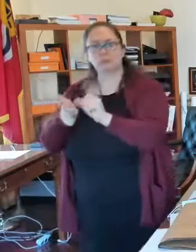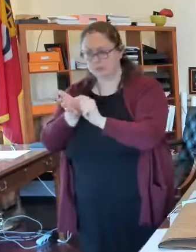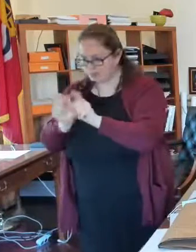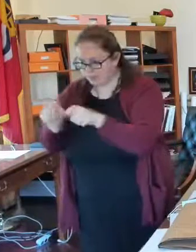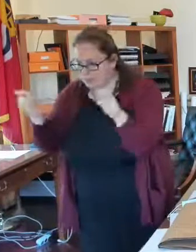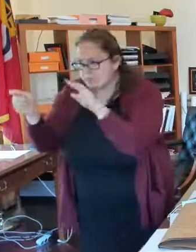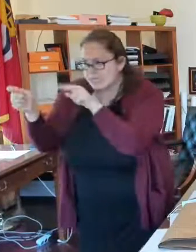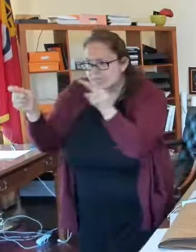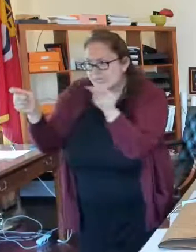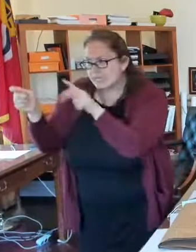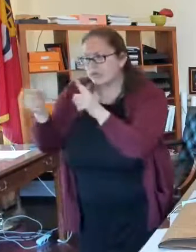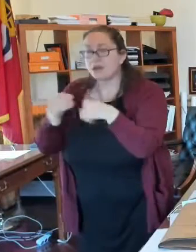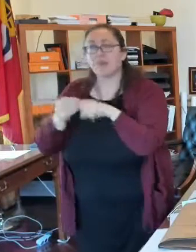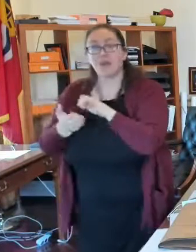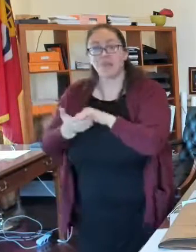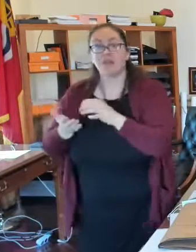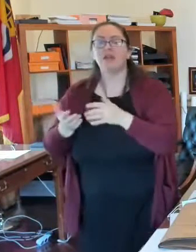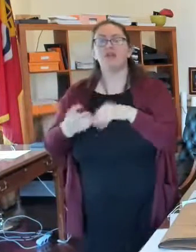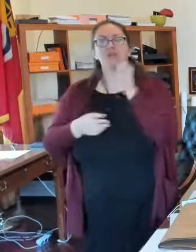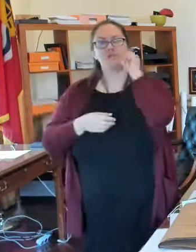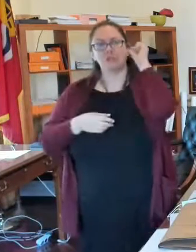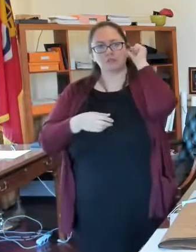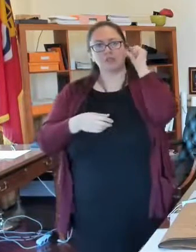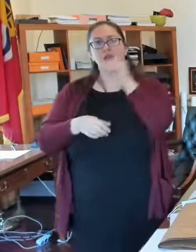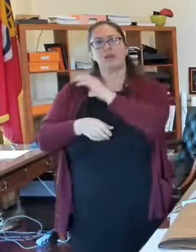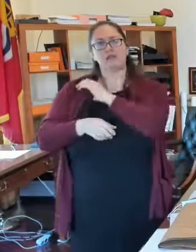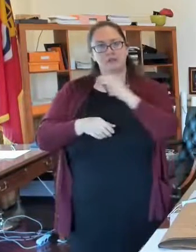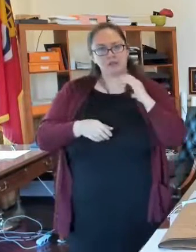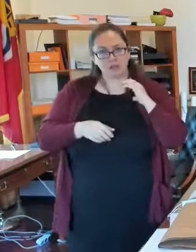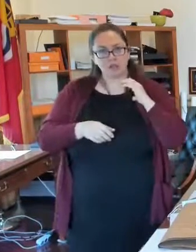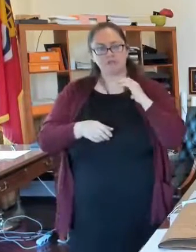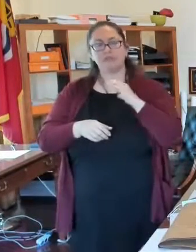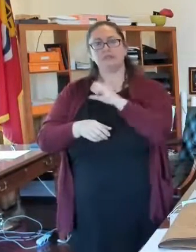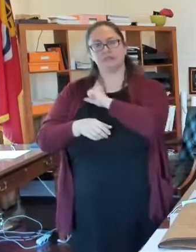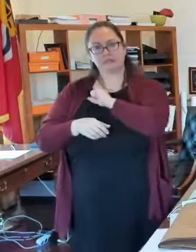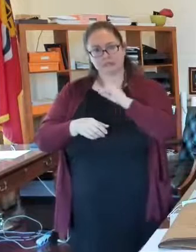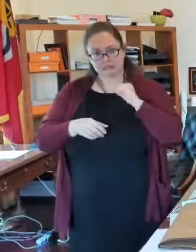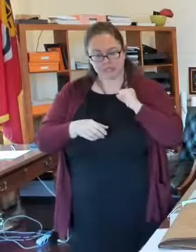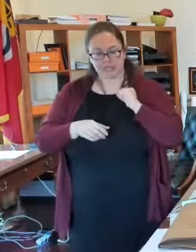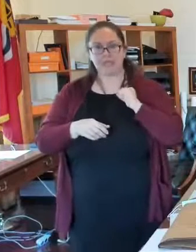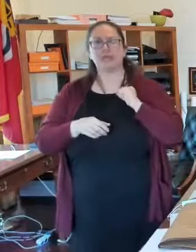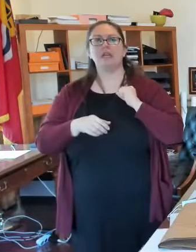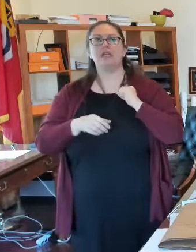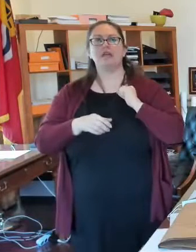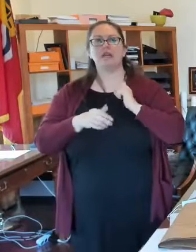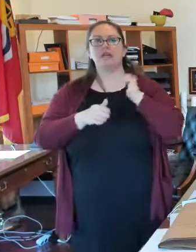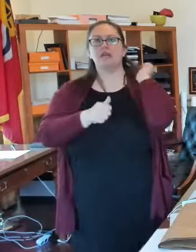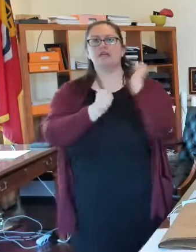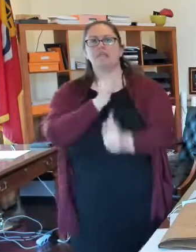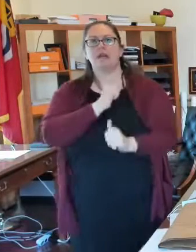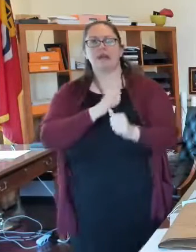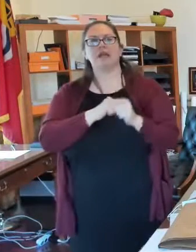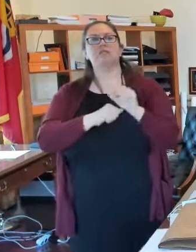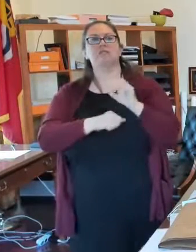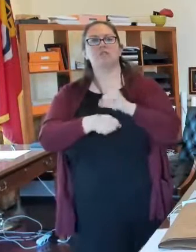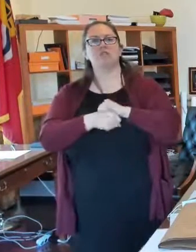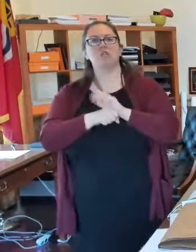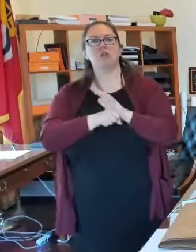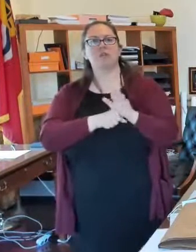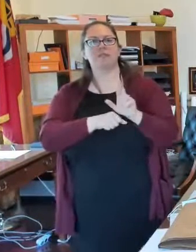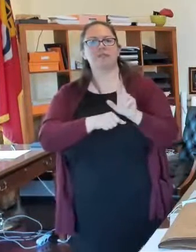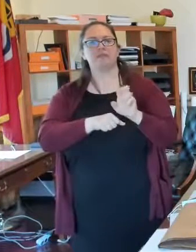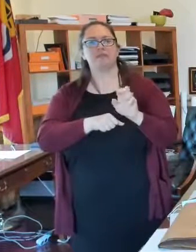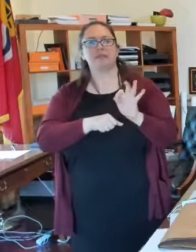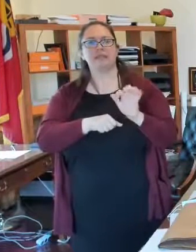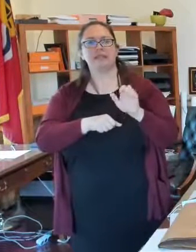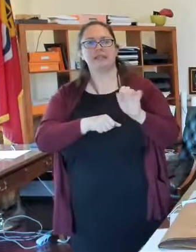but yesterday the Congress and the Senate did pass the COVID relief bill. It has